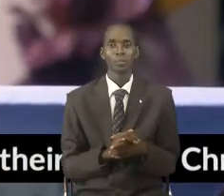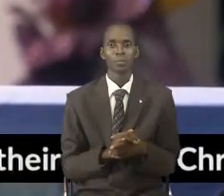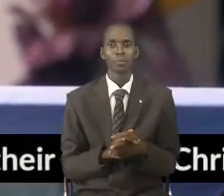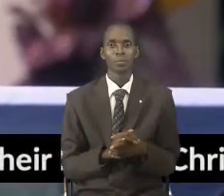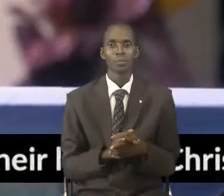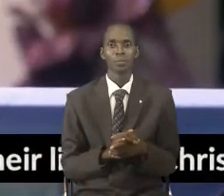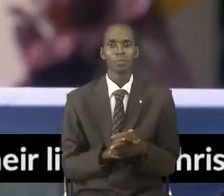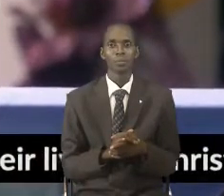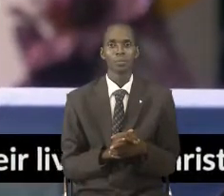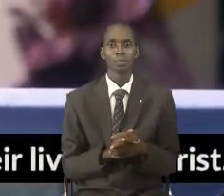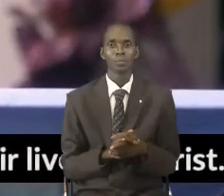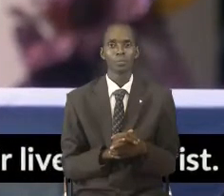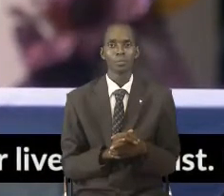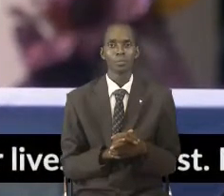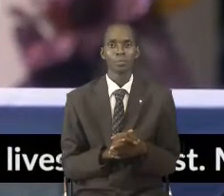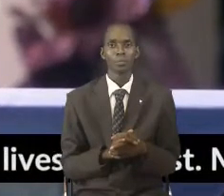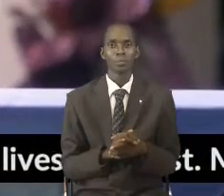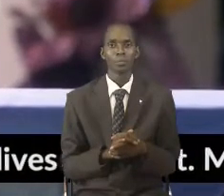Let's be fast.